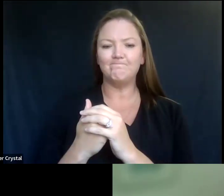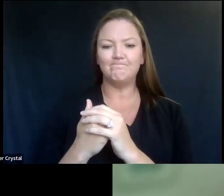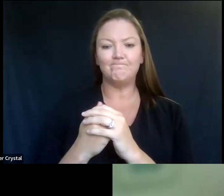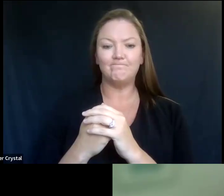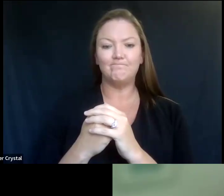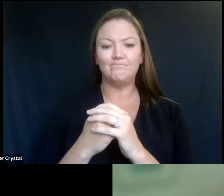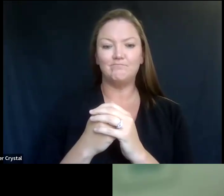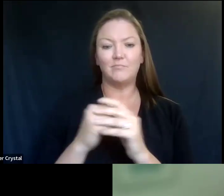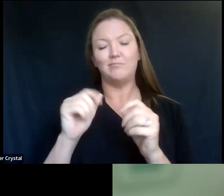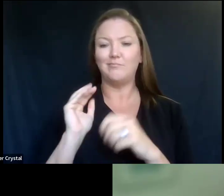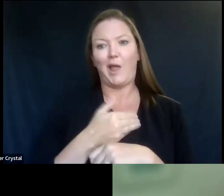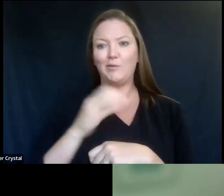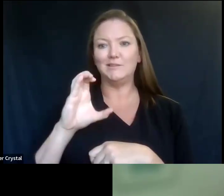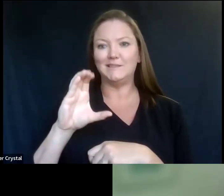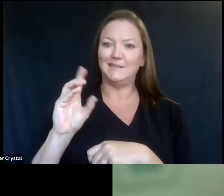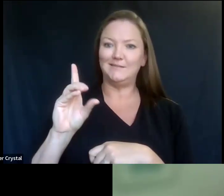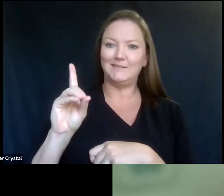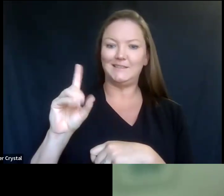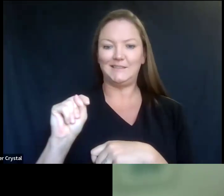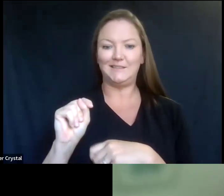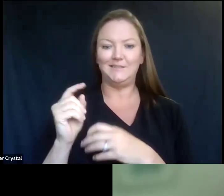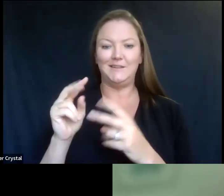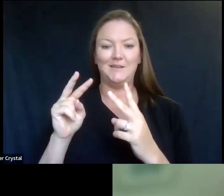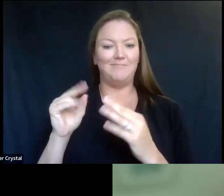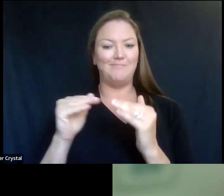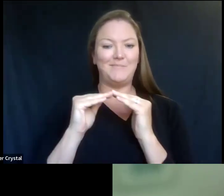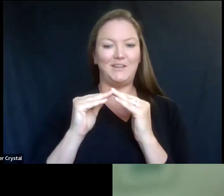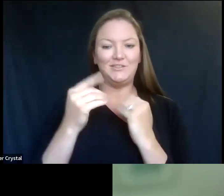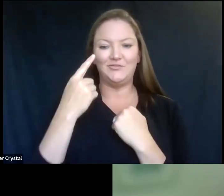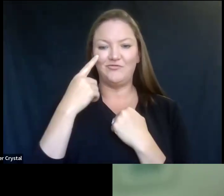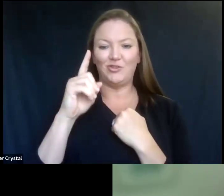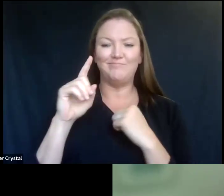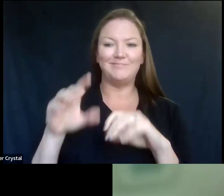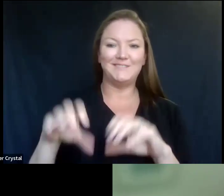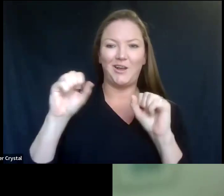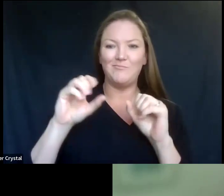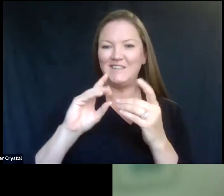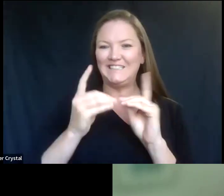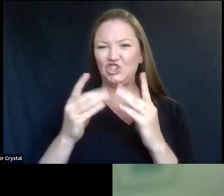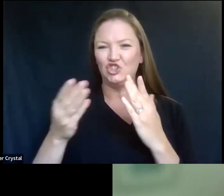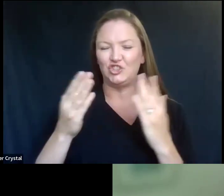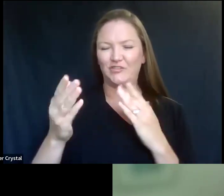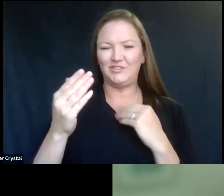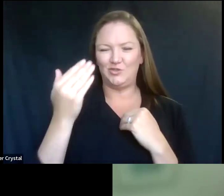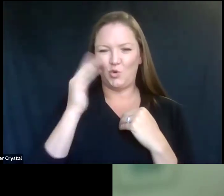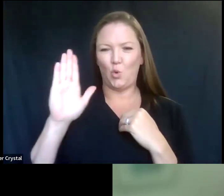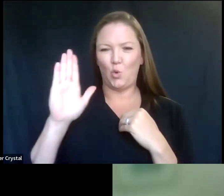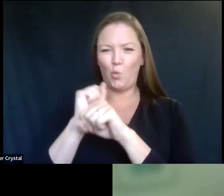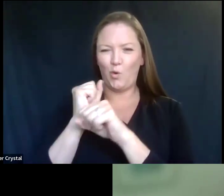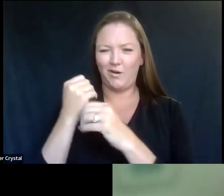CDT peers are doing at the Office of Digital Services that you're working on. In the past, we've heard